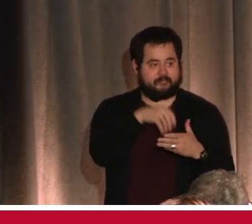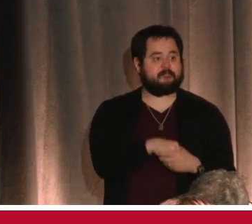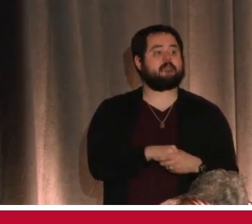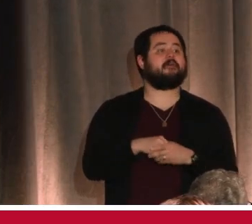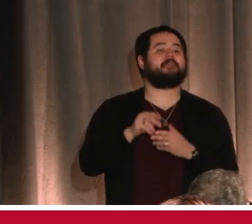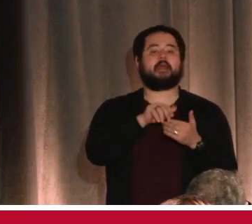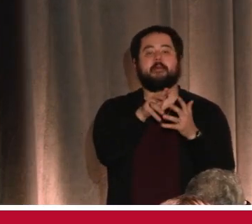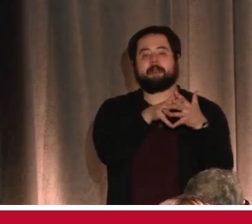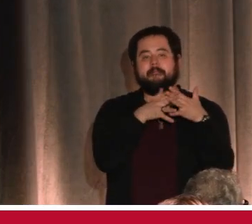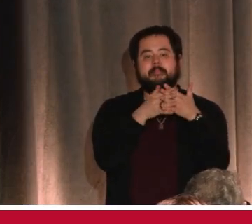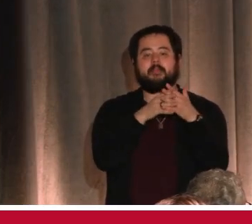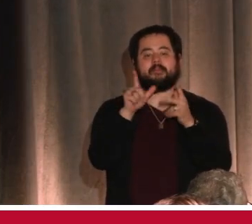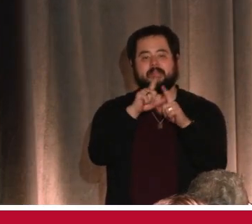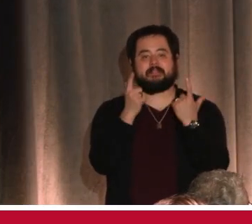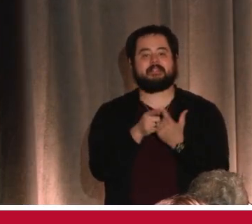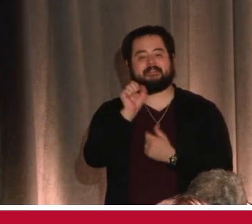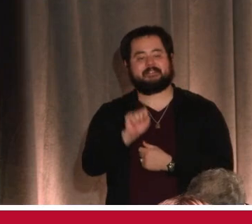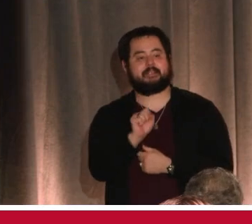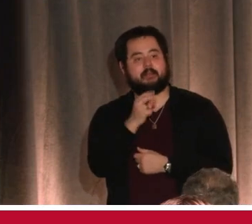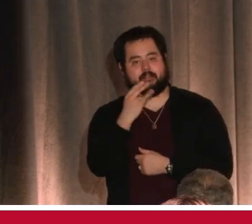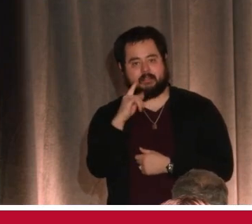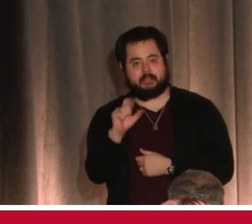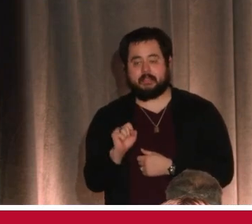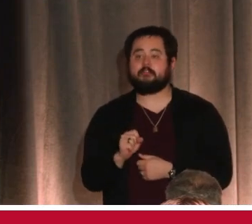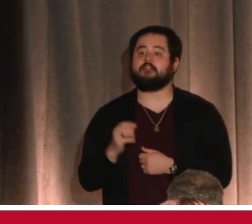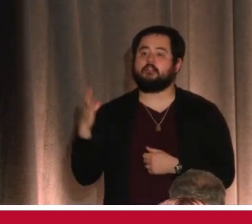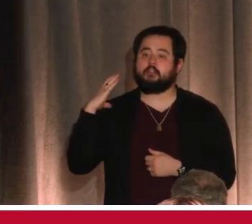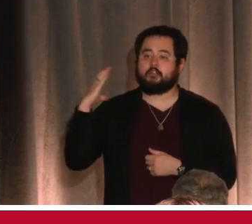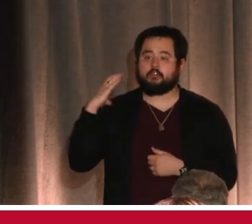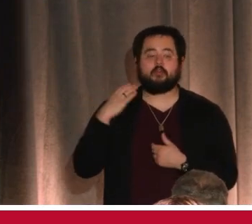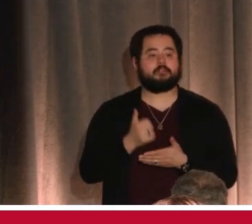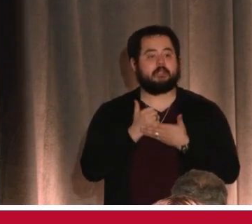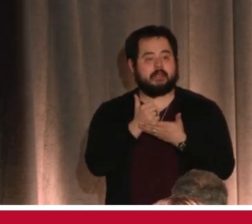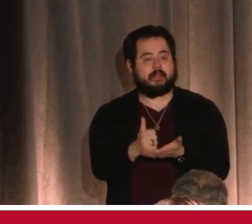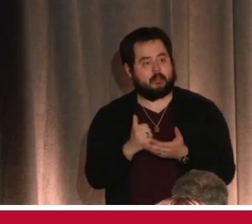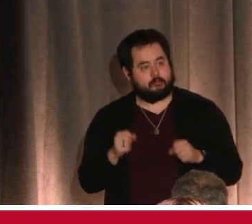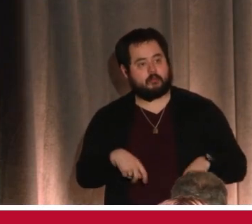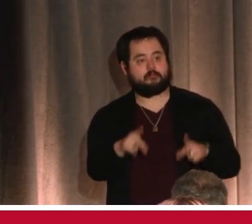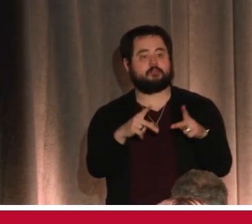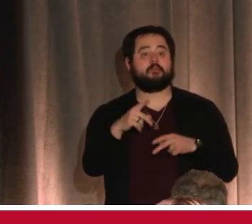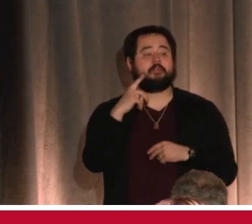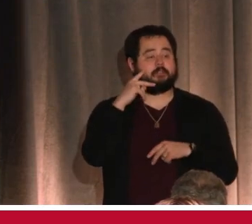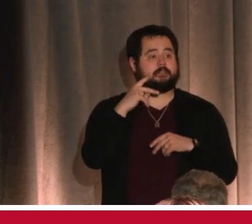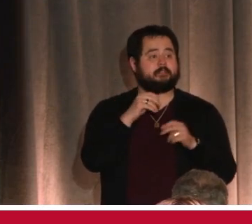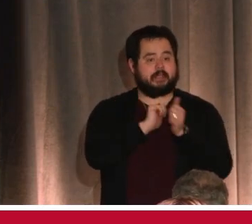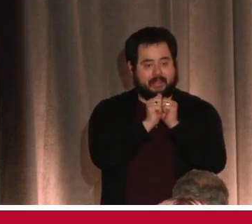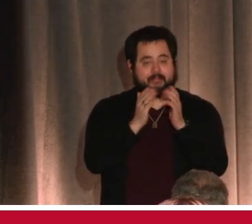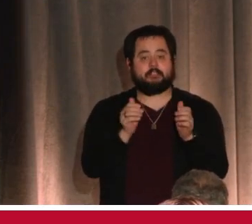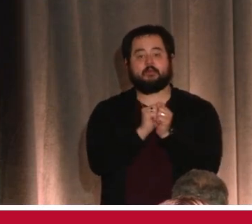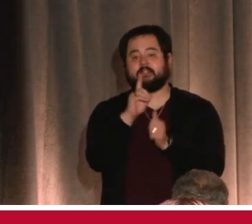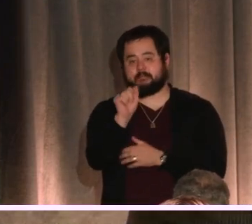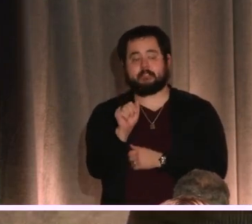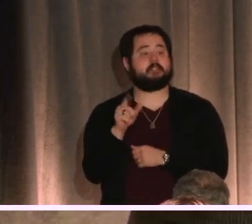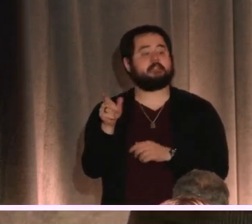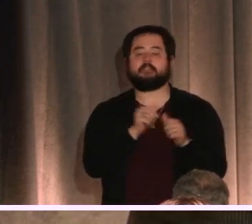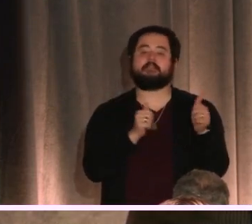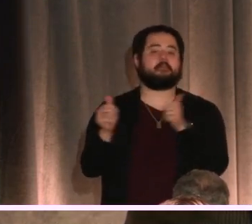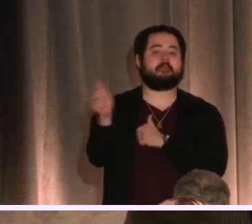Hills, coaching, fundraising, and creating opportunities for athletes with disabilities. Her efforts extend beyond the Miracle League. She has raised